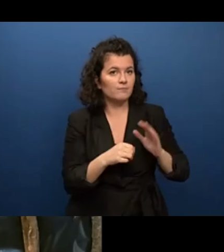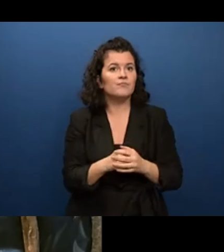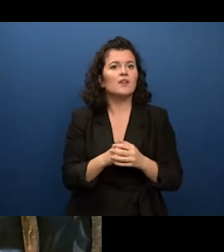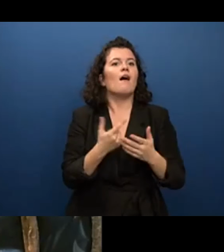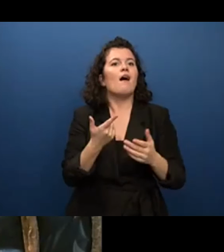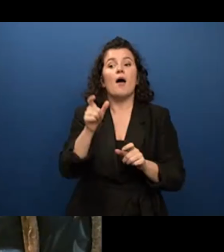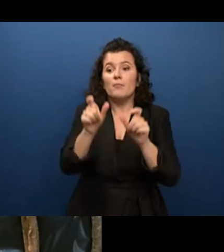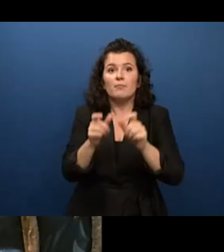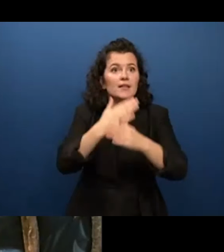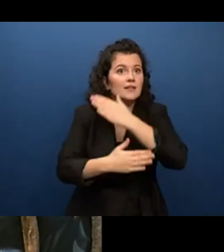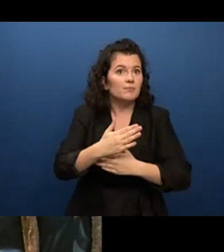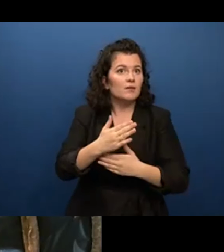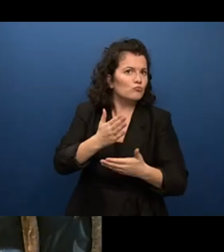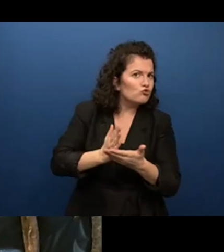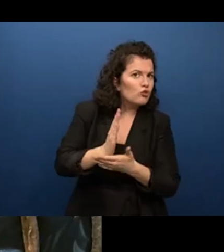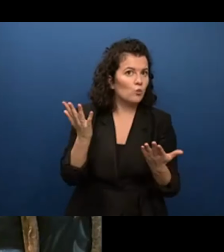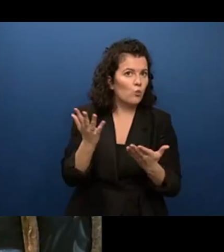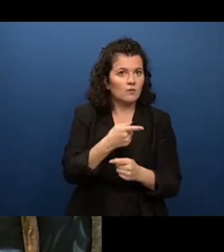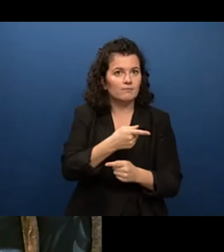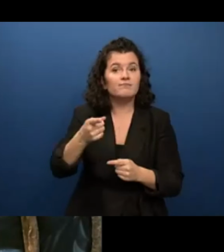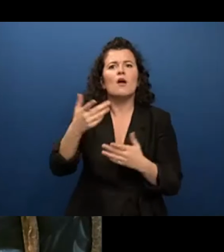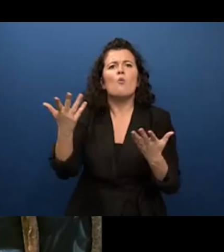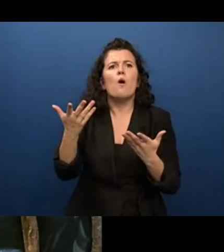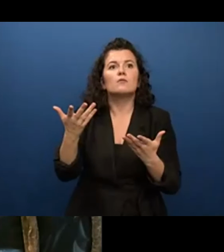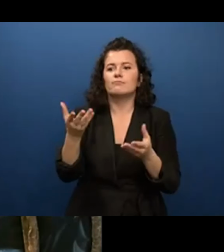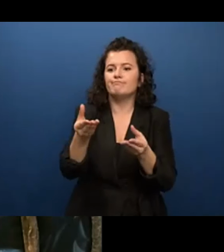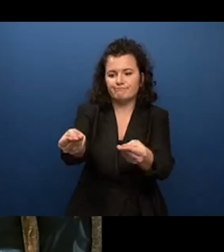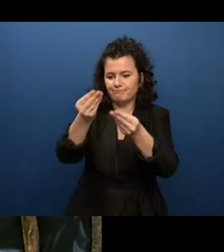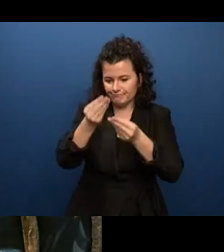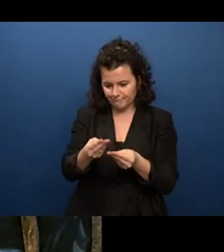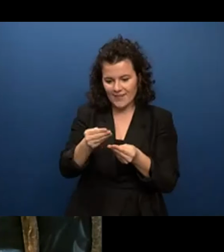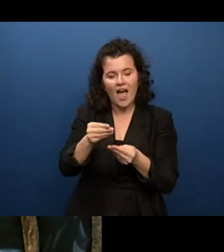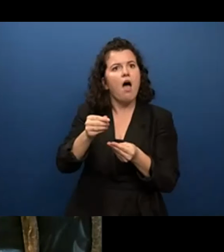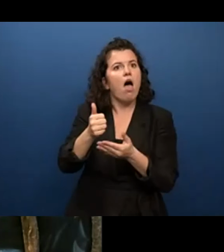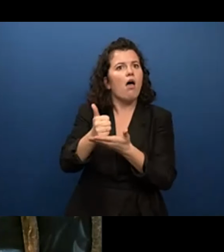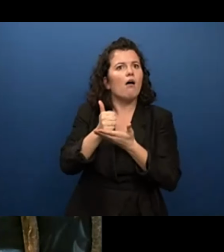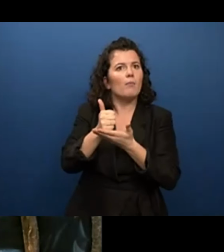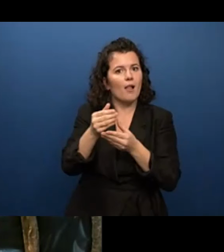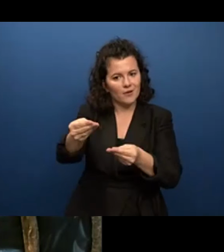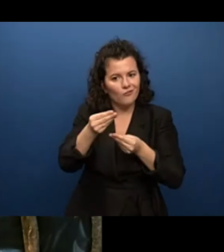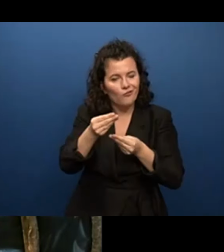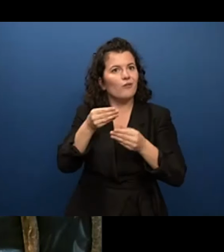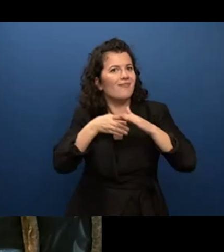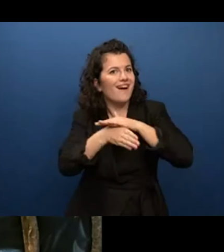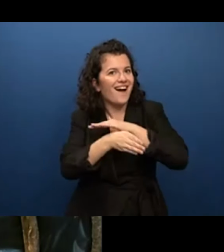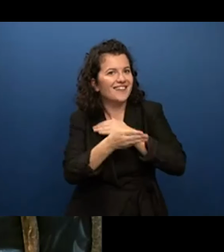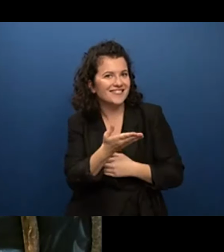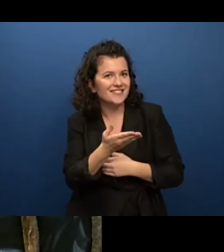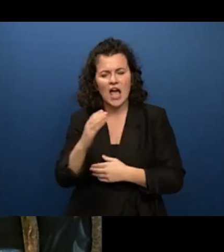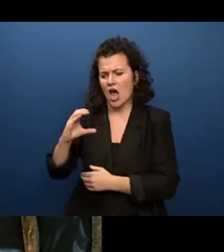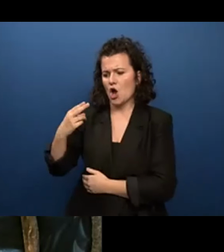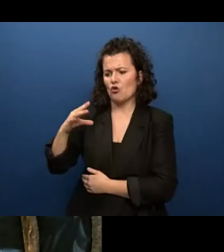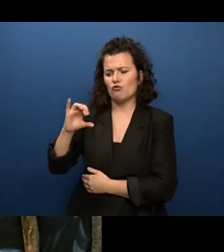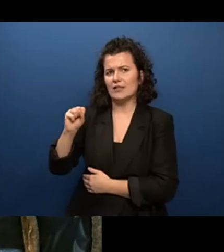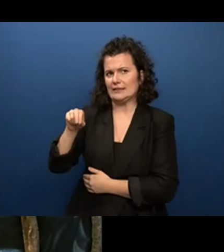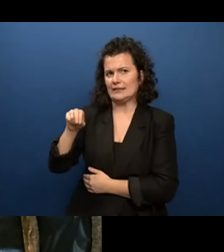the rights that they have to access assistive devices, and I believe that's something that Christine will be talking a little bit about as well. So